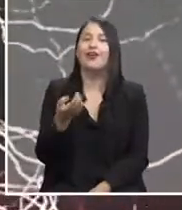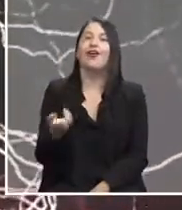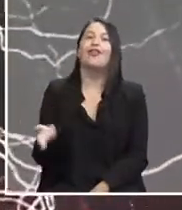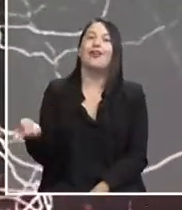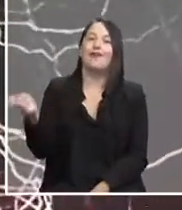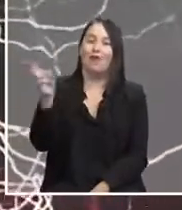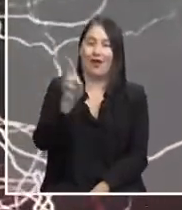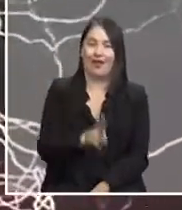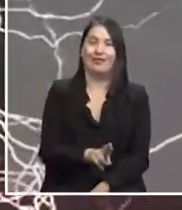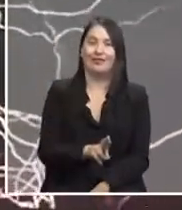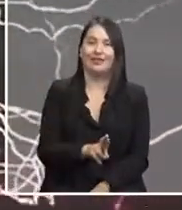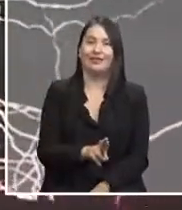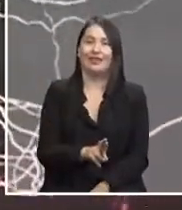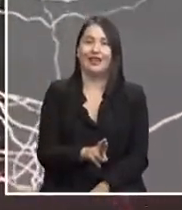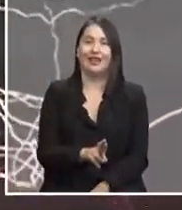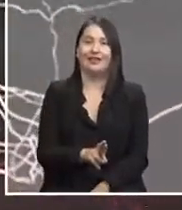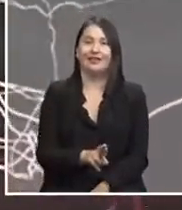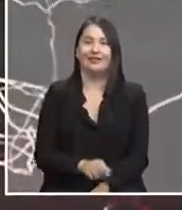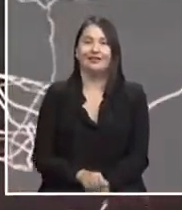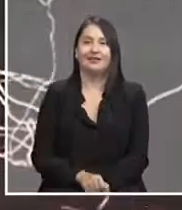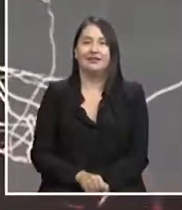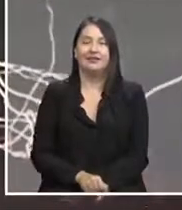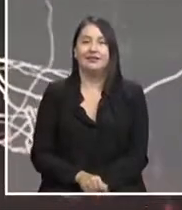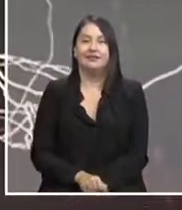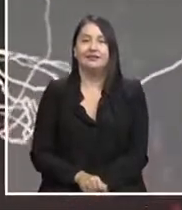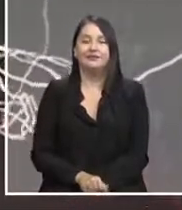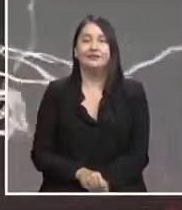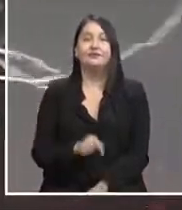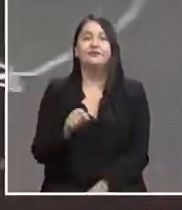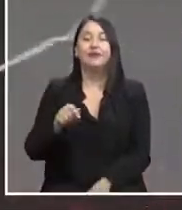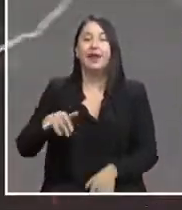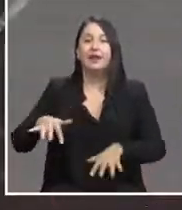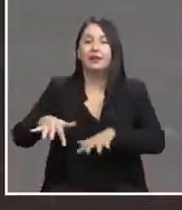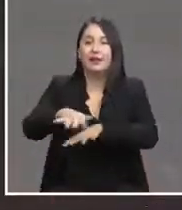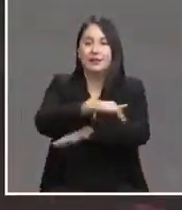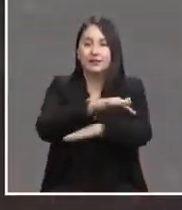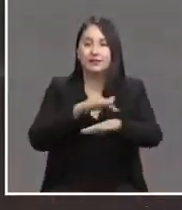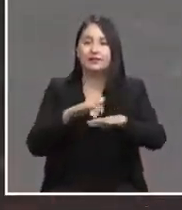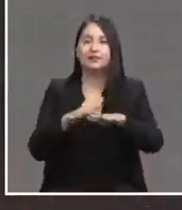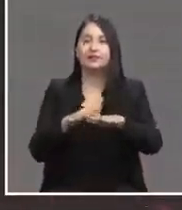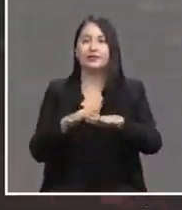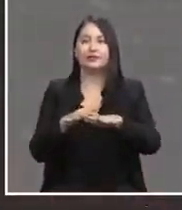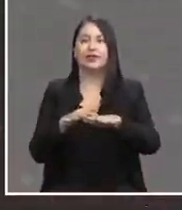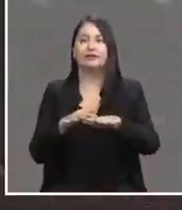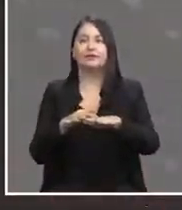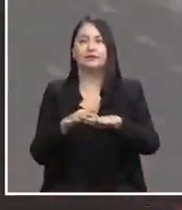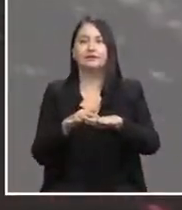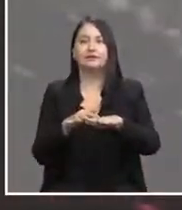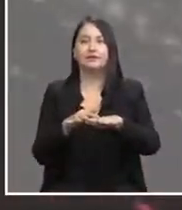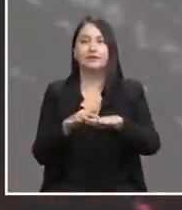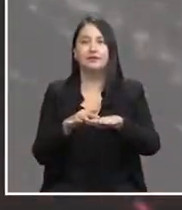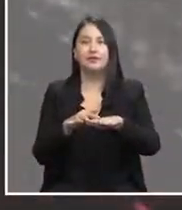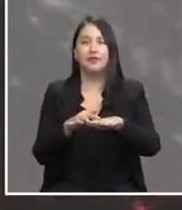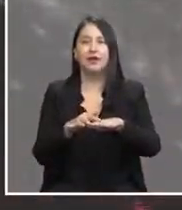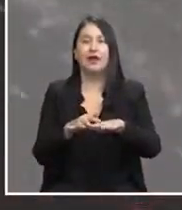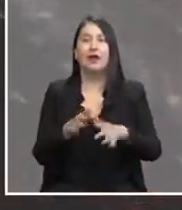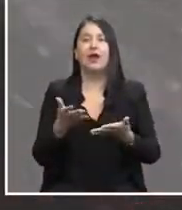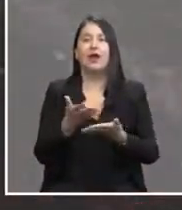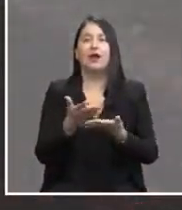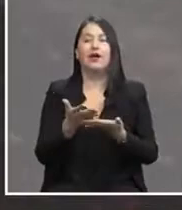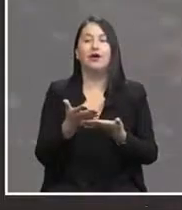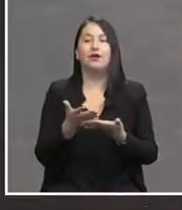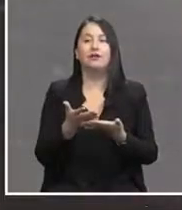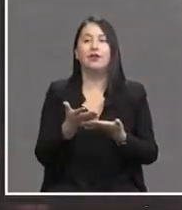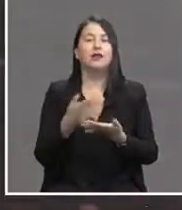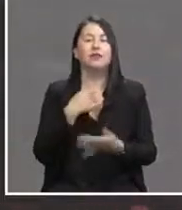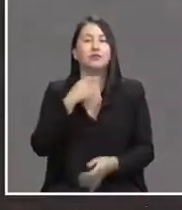environment. Hobbesian, what does that mean? That refers to an English philosopher, Thomas Hobbes, who